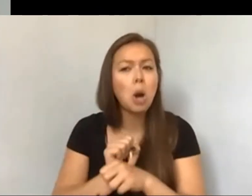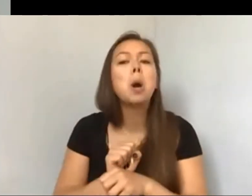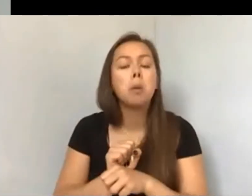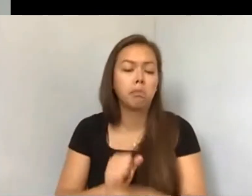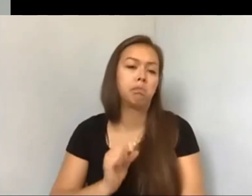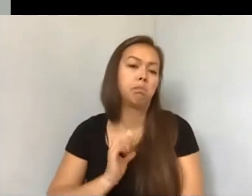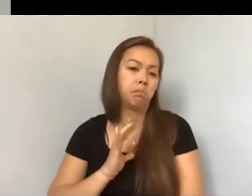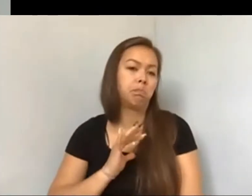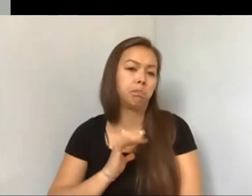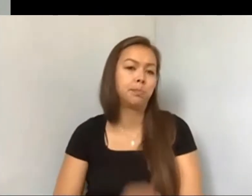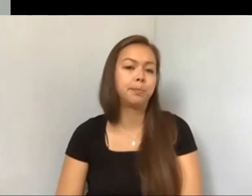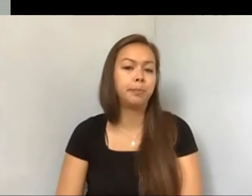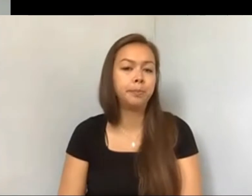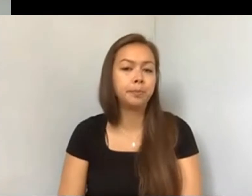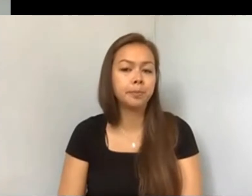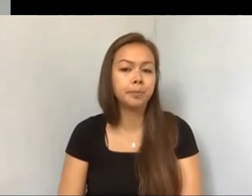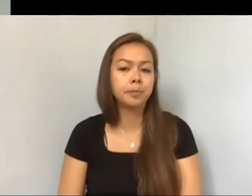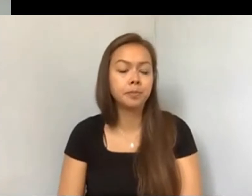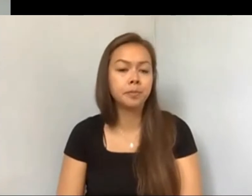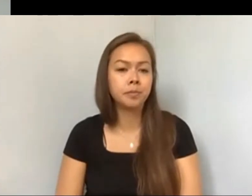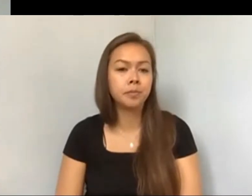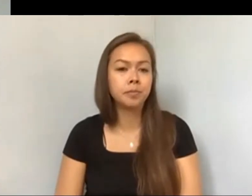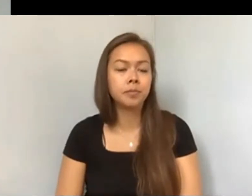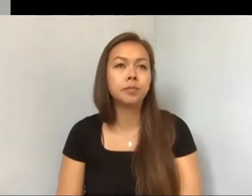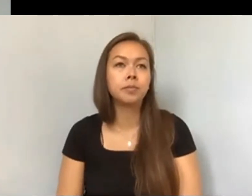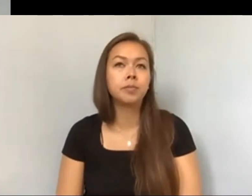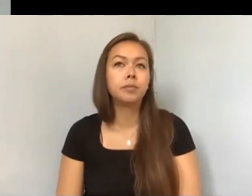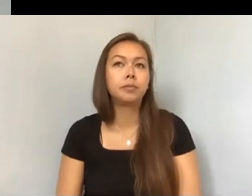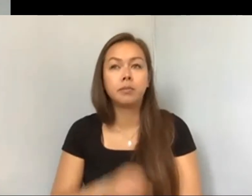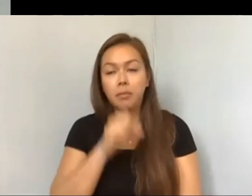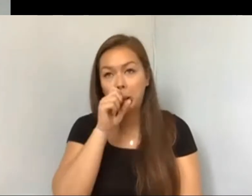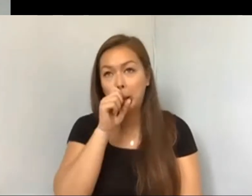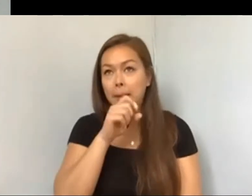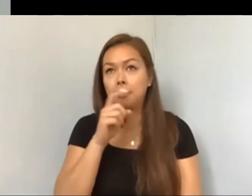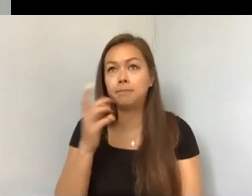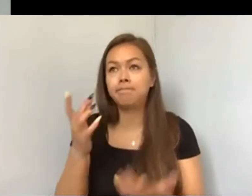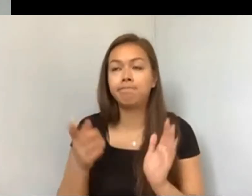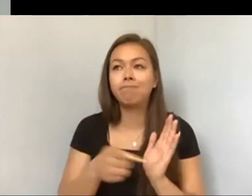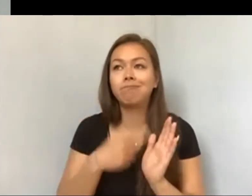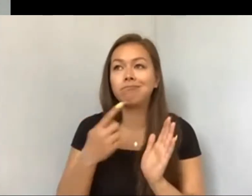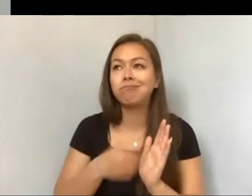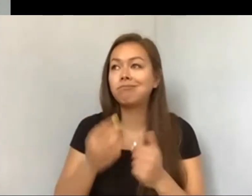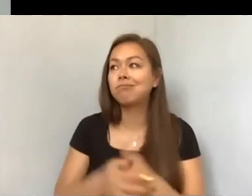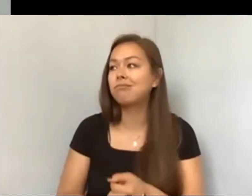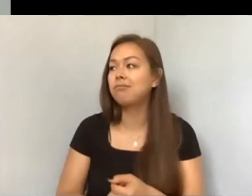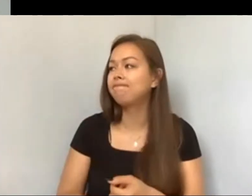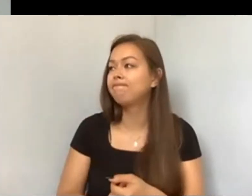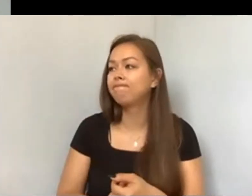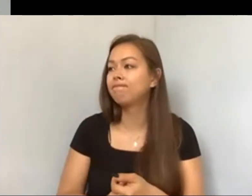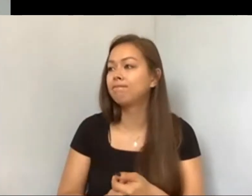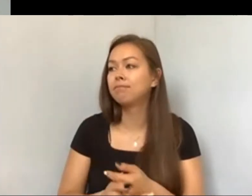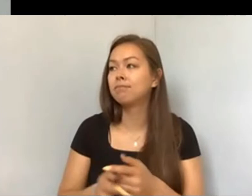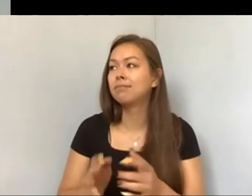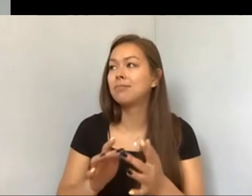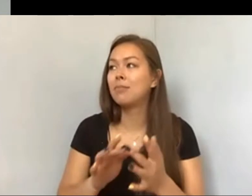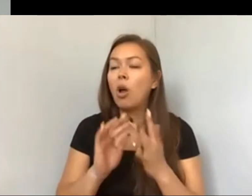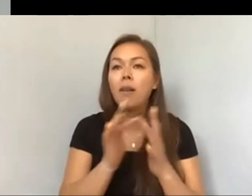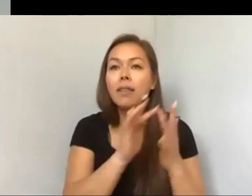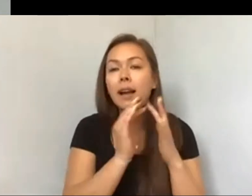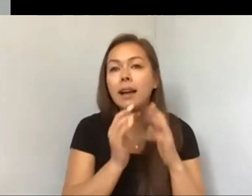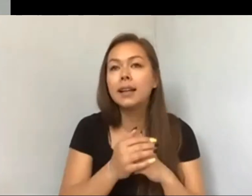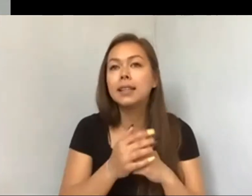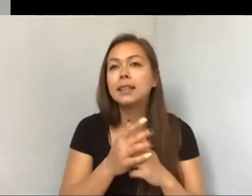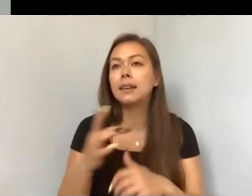can, in our digital spaces, be feeling like we're all working in silos and we're all